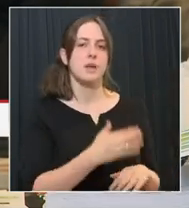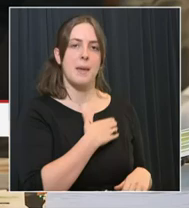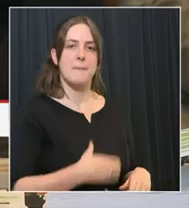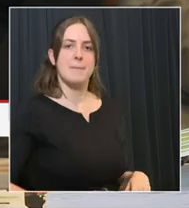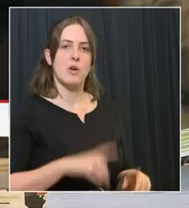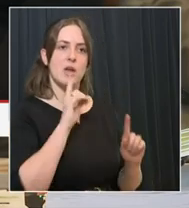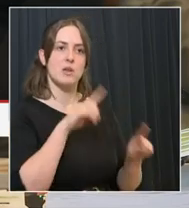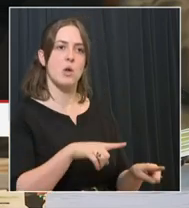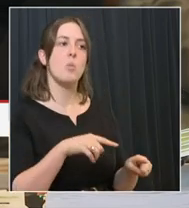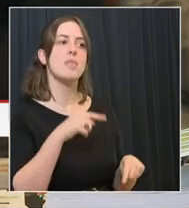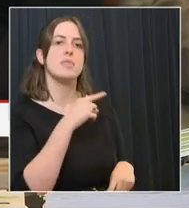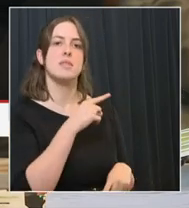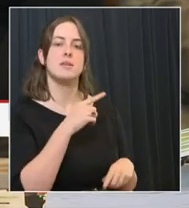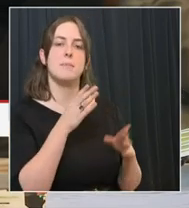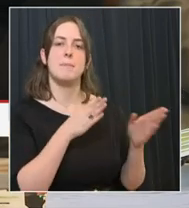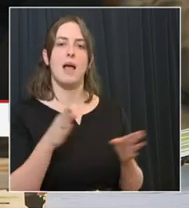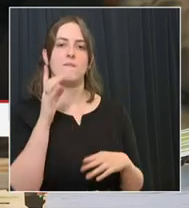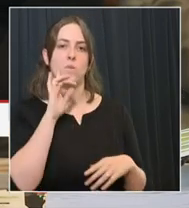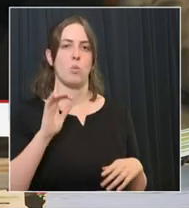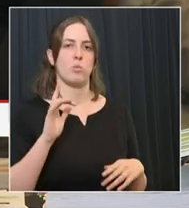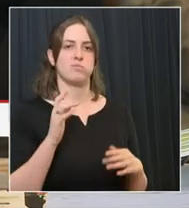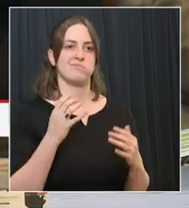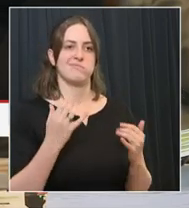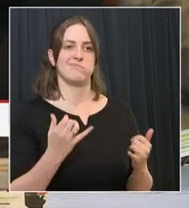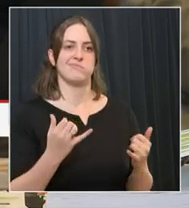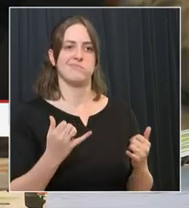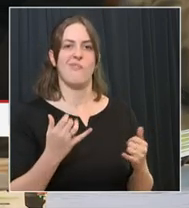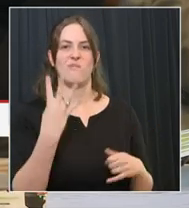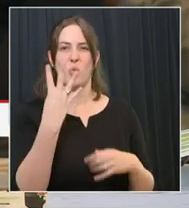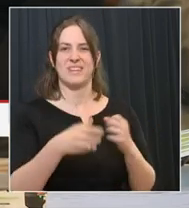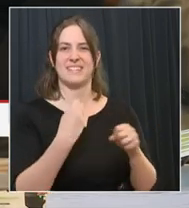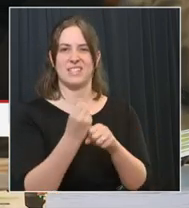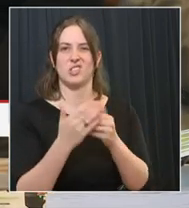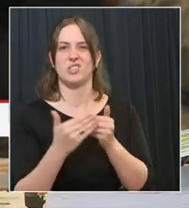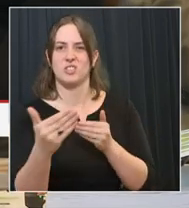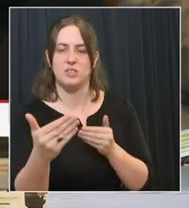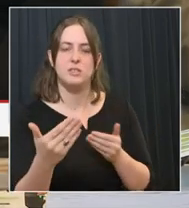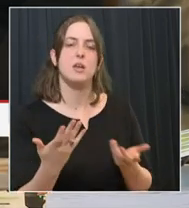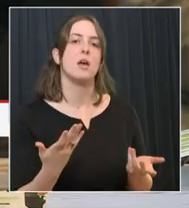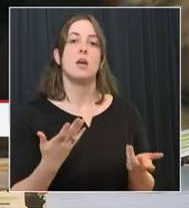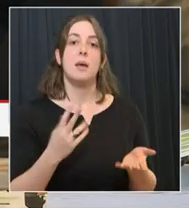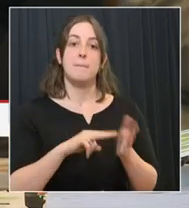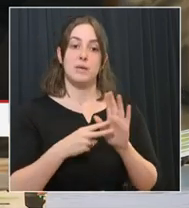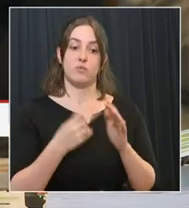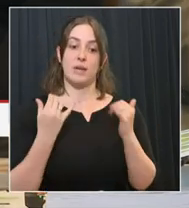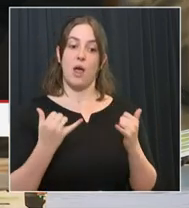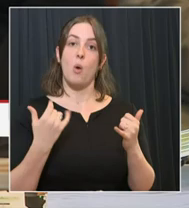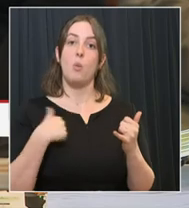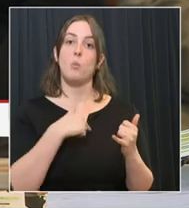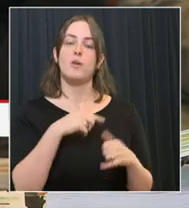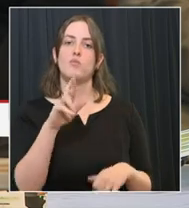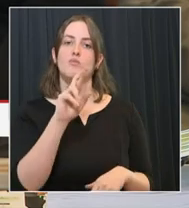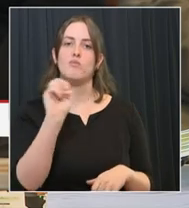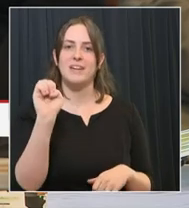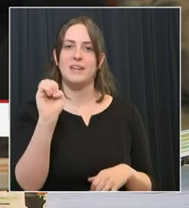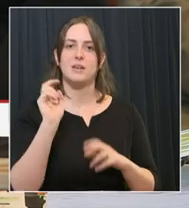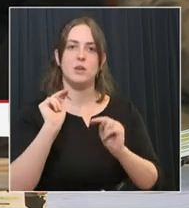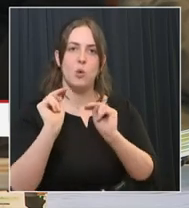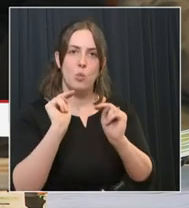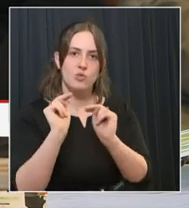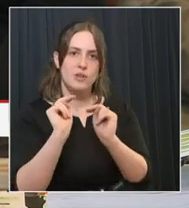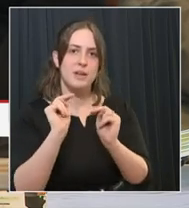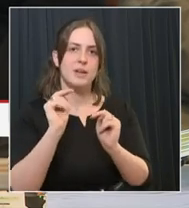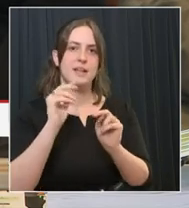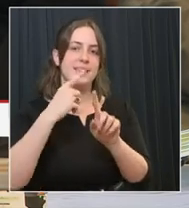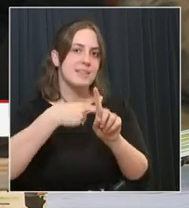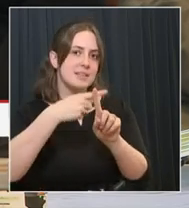DGS teams have been actively renegotiating leases, and we have achieved lease savings over the